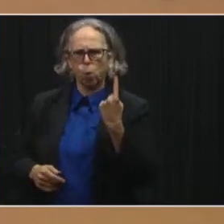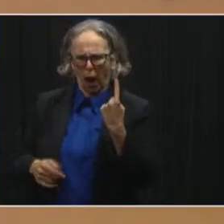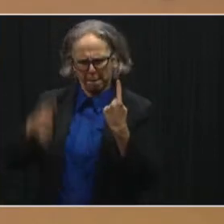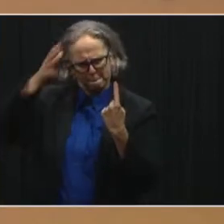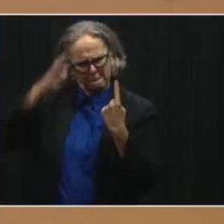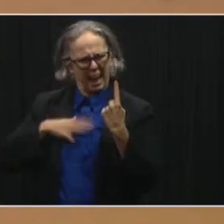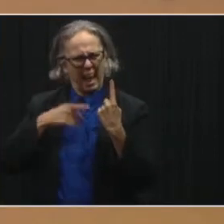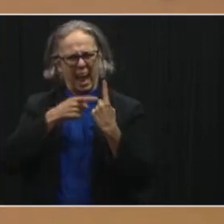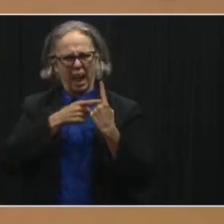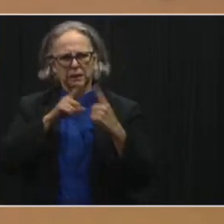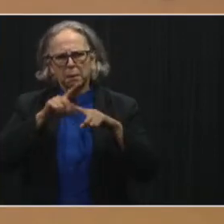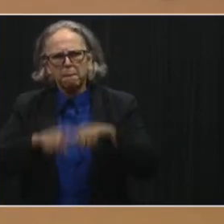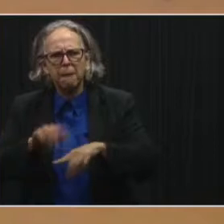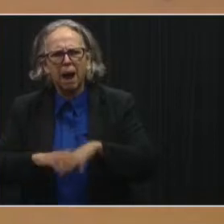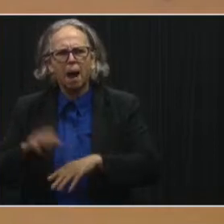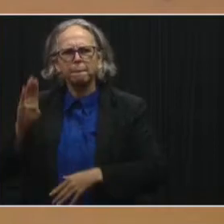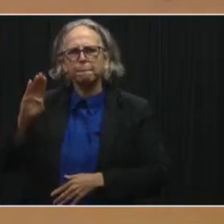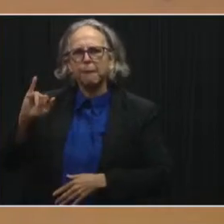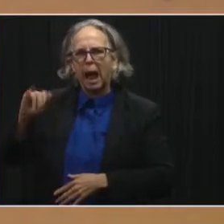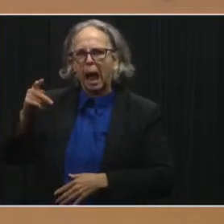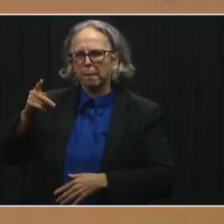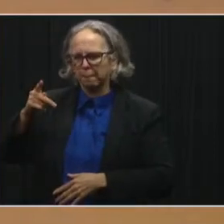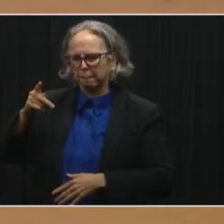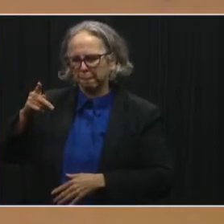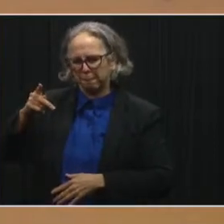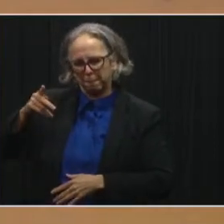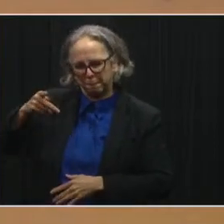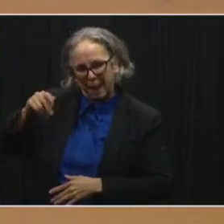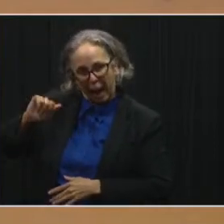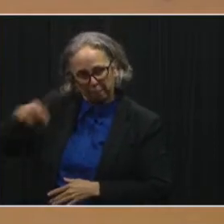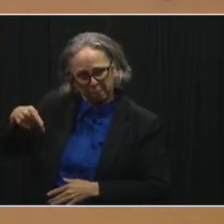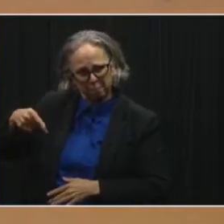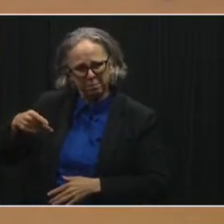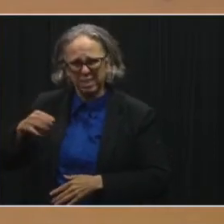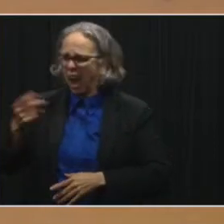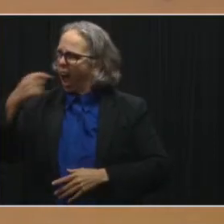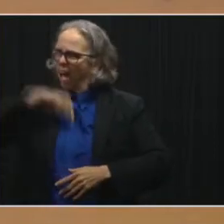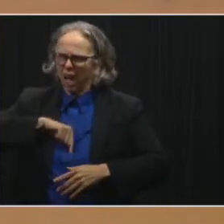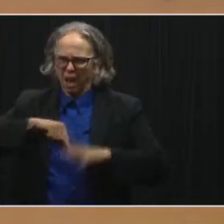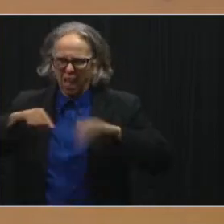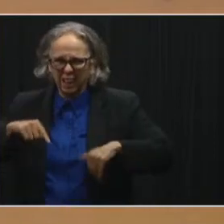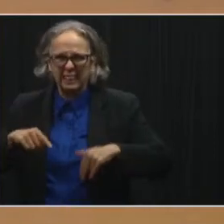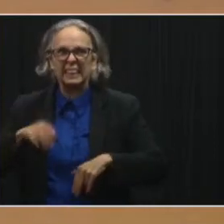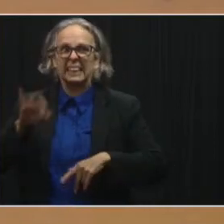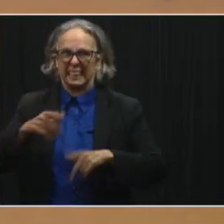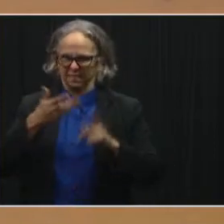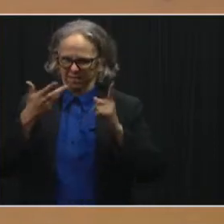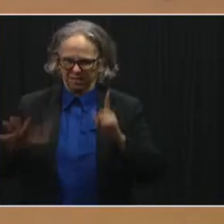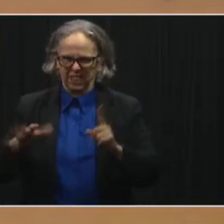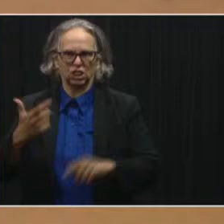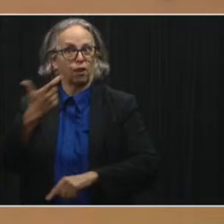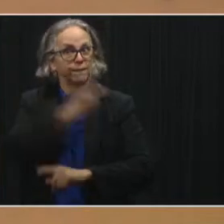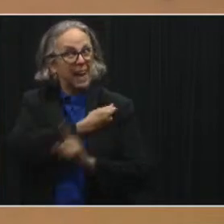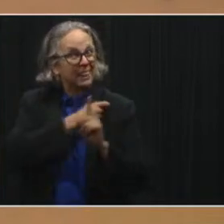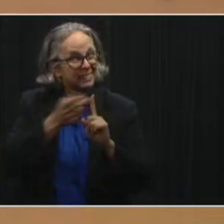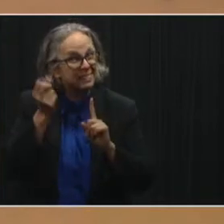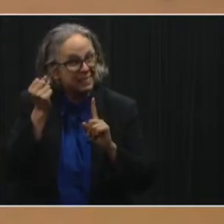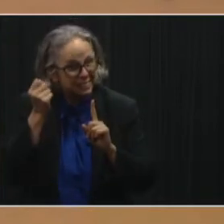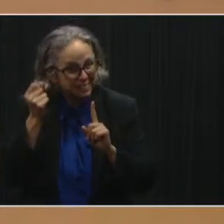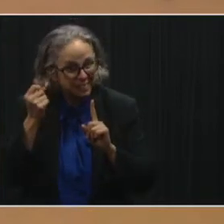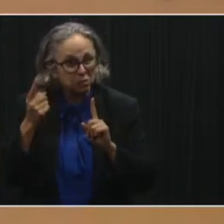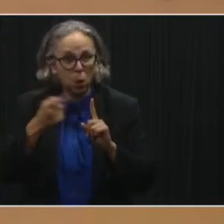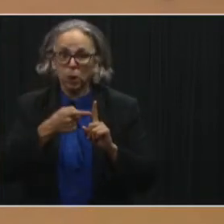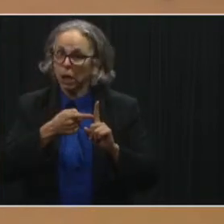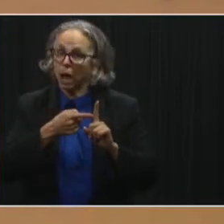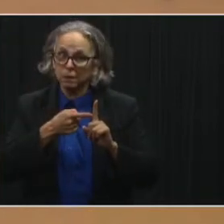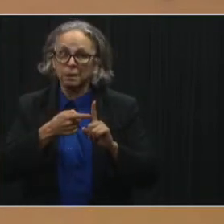not requiring intubation at this time. He has been vaccinated. So we do see those occasional vaccinated